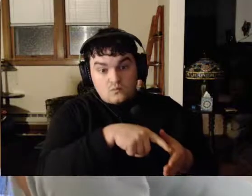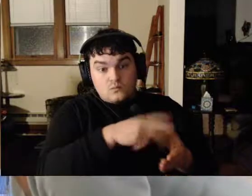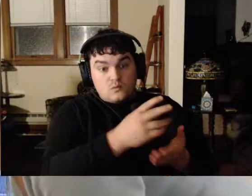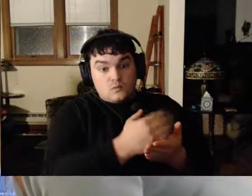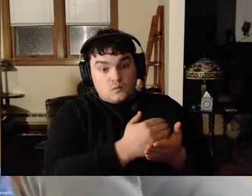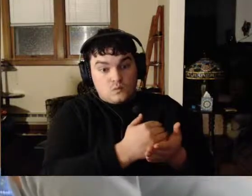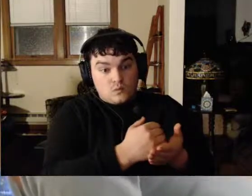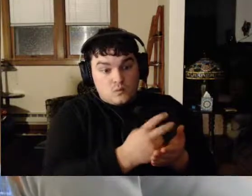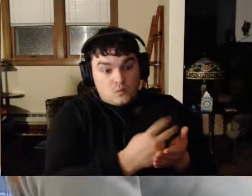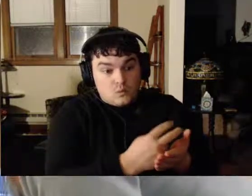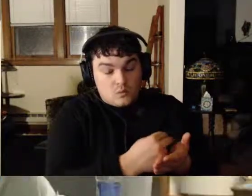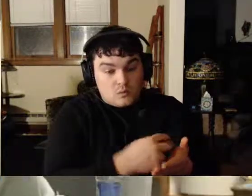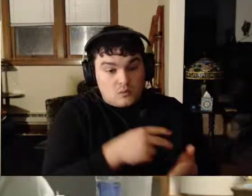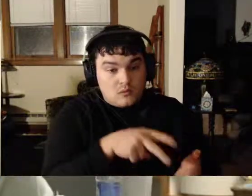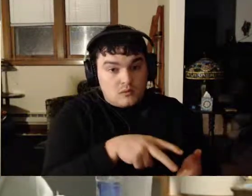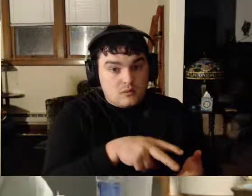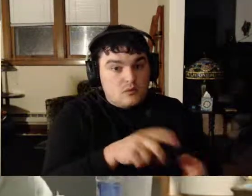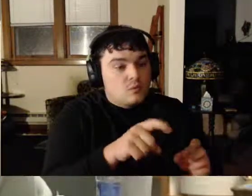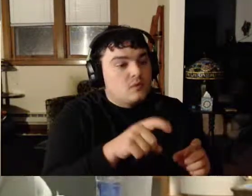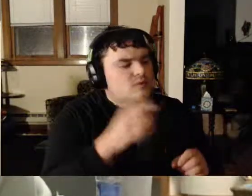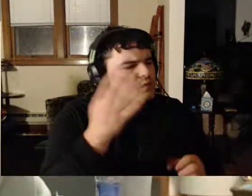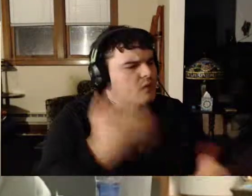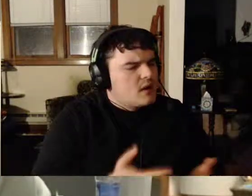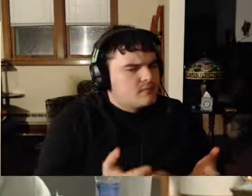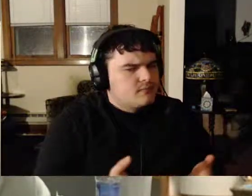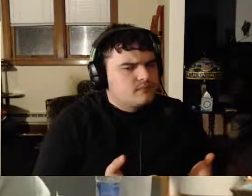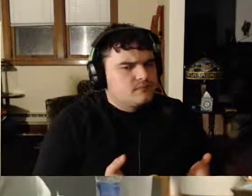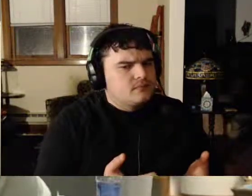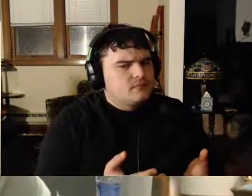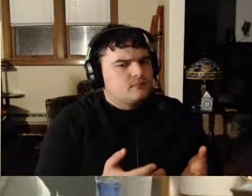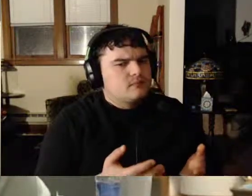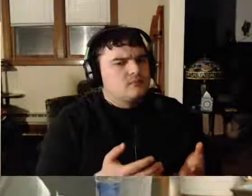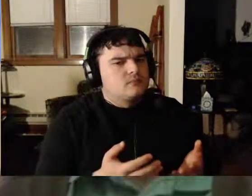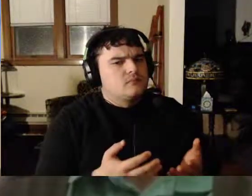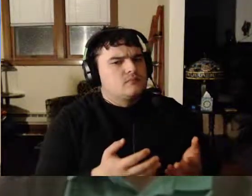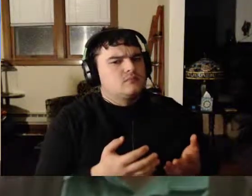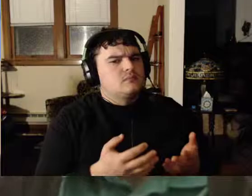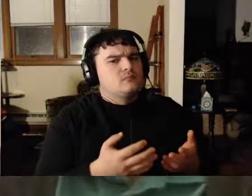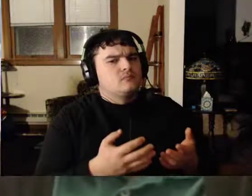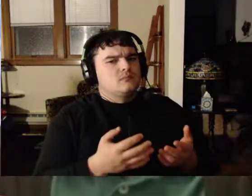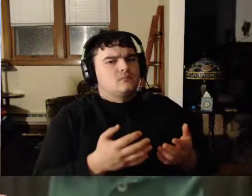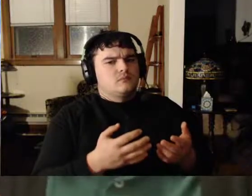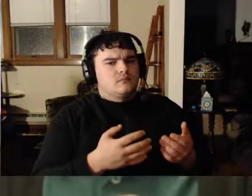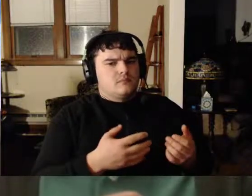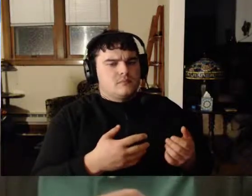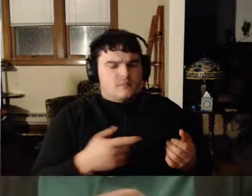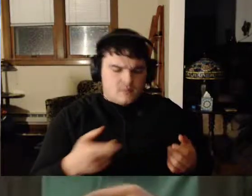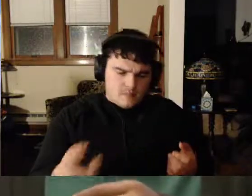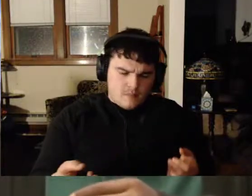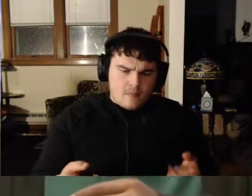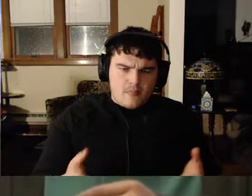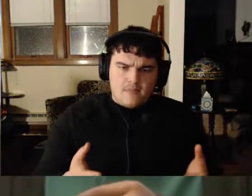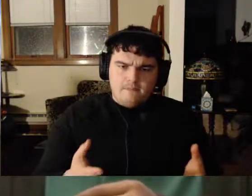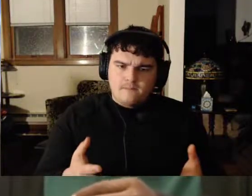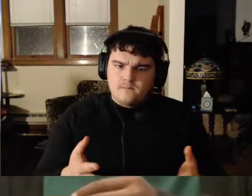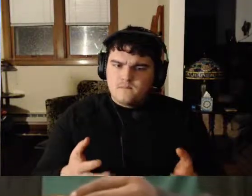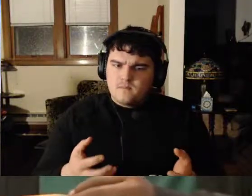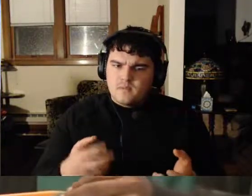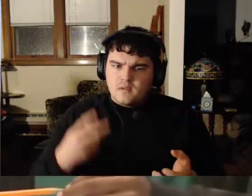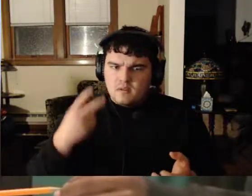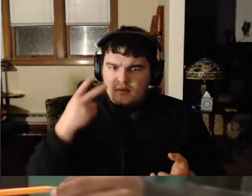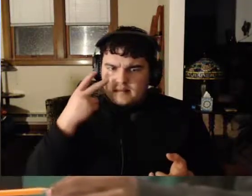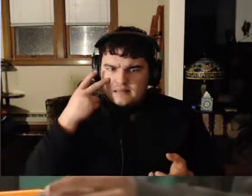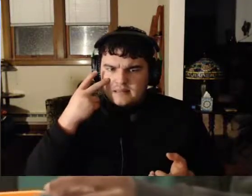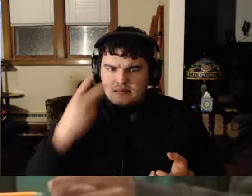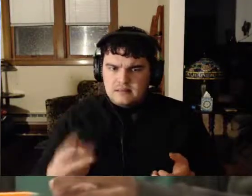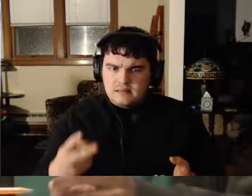What's your essential question again, Alex? Know some facts about. But here you said you want them to know about the legend of Marie Antoinette.